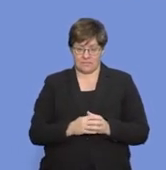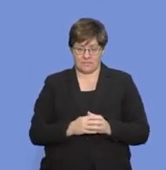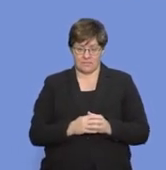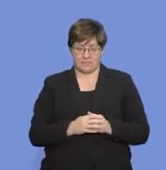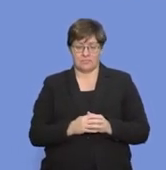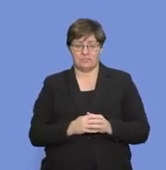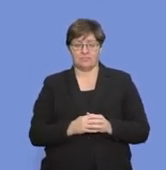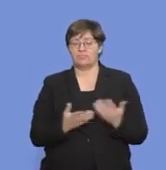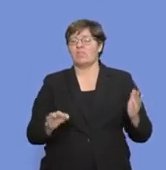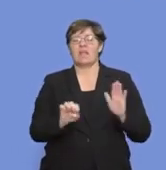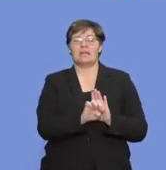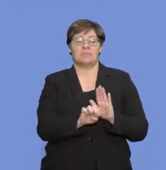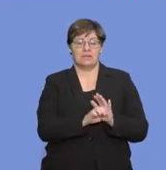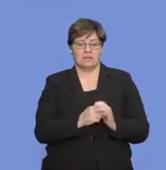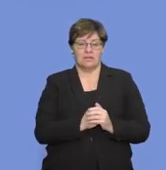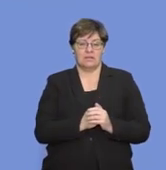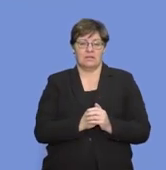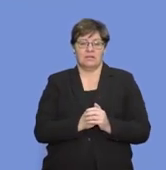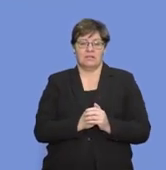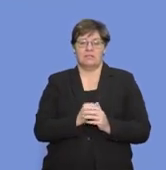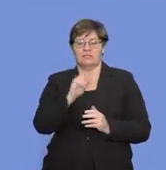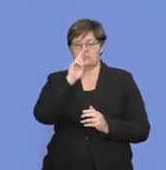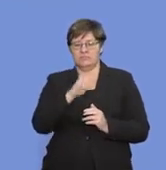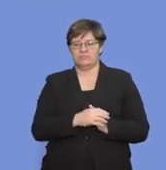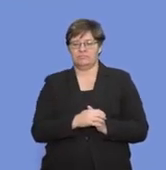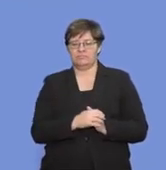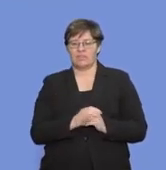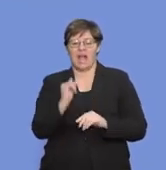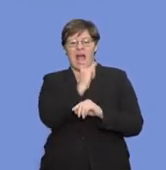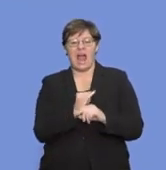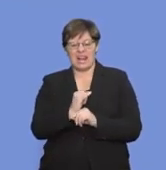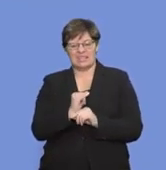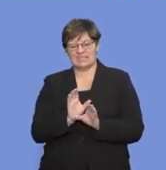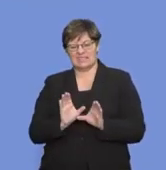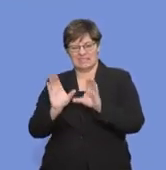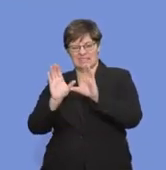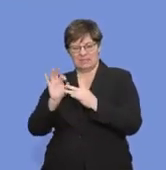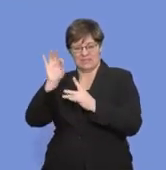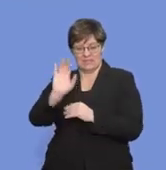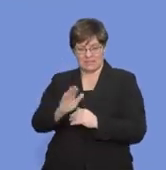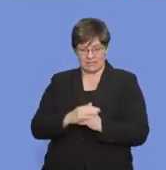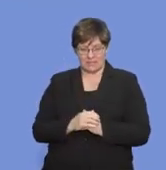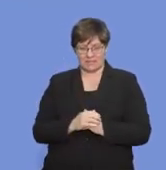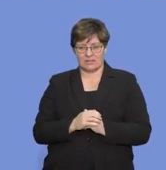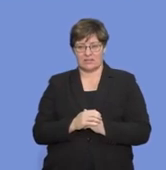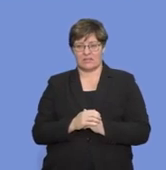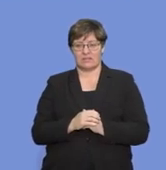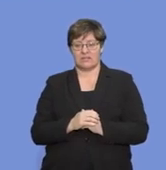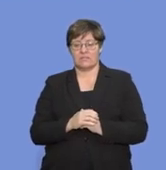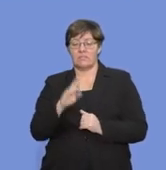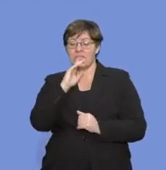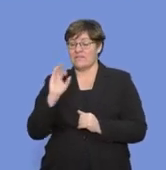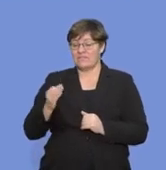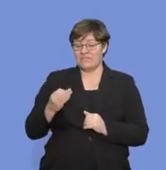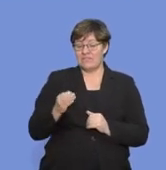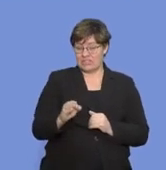emergence of many species. For example, if we have a look at the Galapagos Islands, and we have a